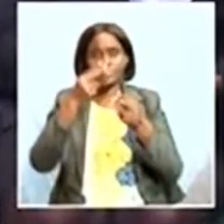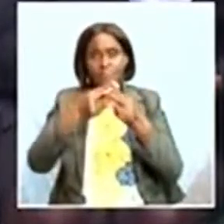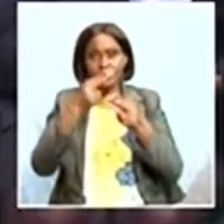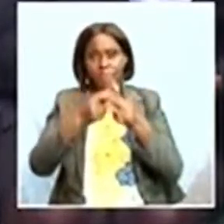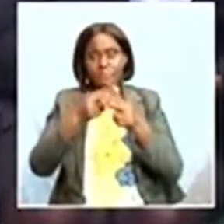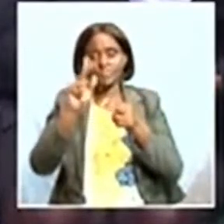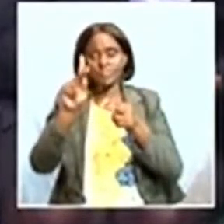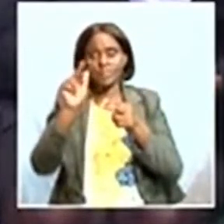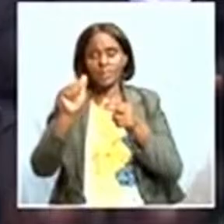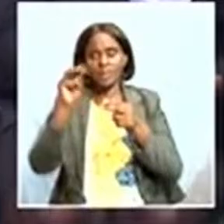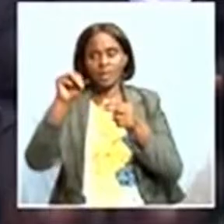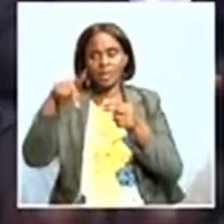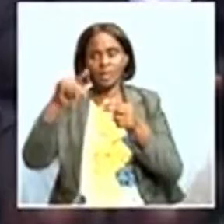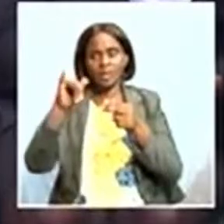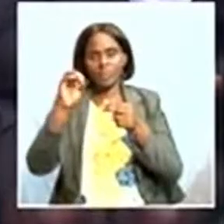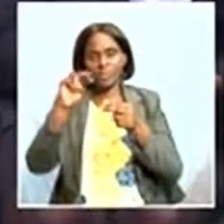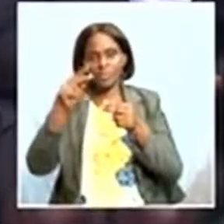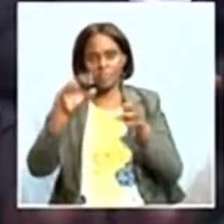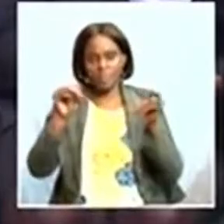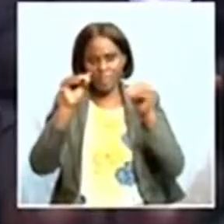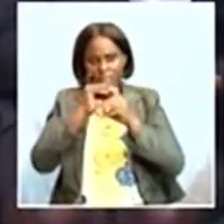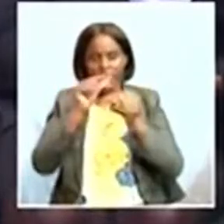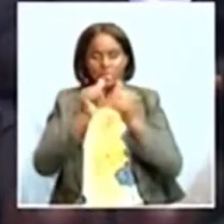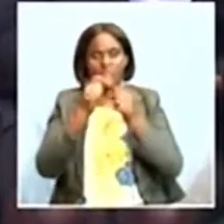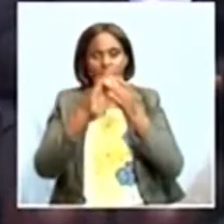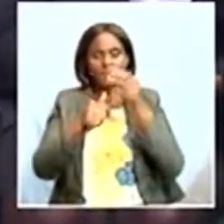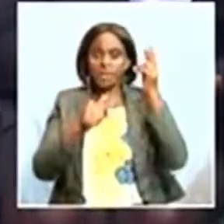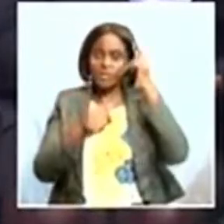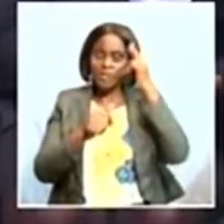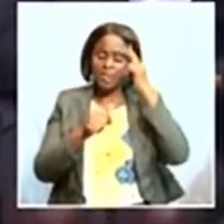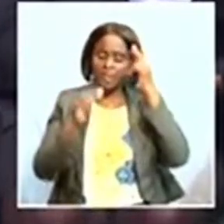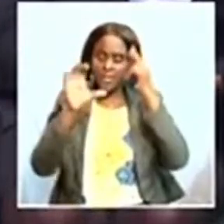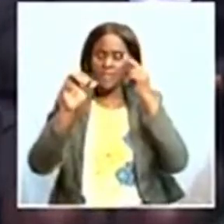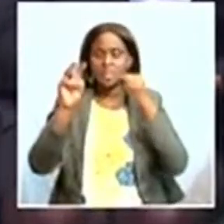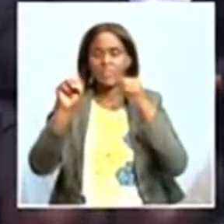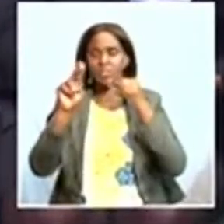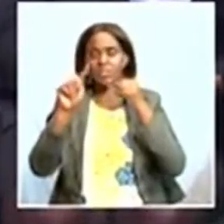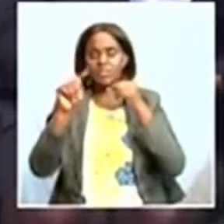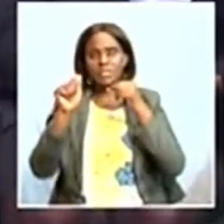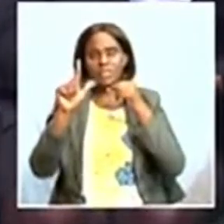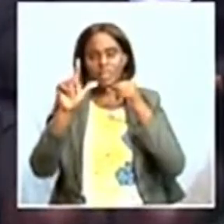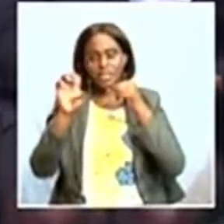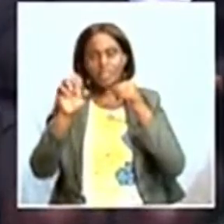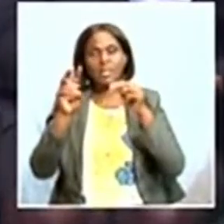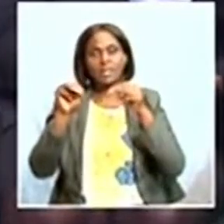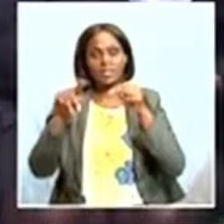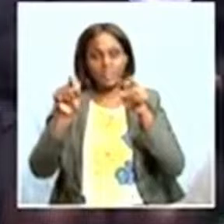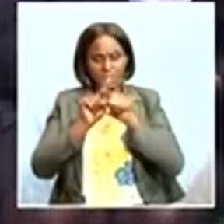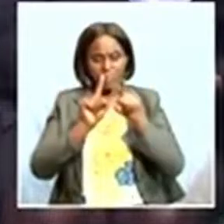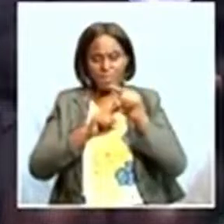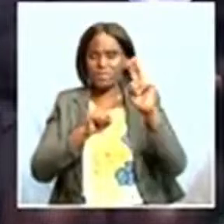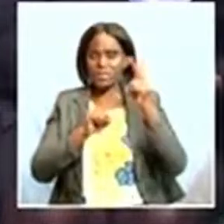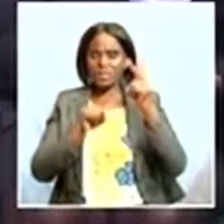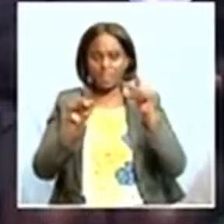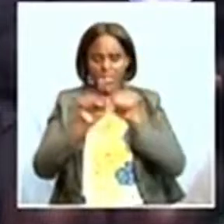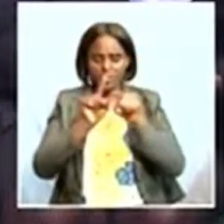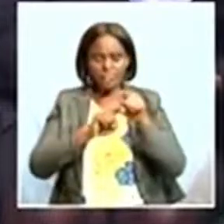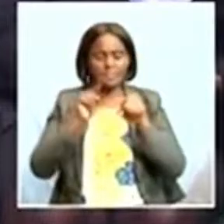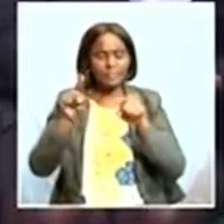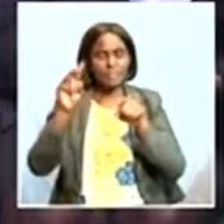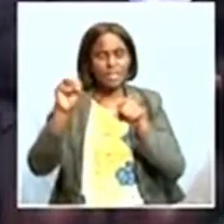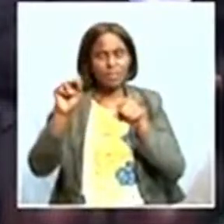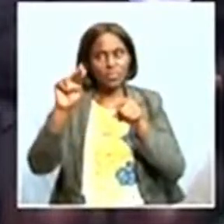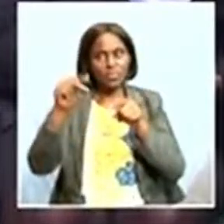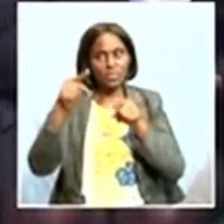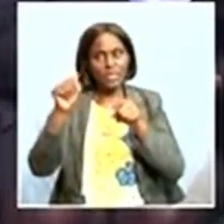Stephen Kampyongo MP to replace Mr. Remember C. Mutale MP. And second, Mr. Davison